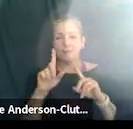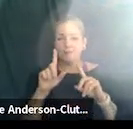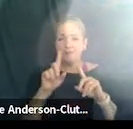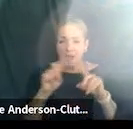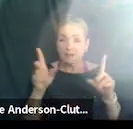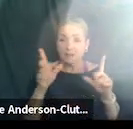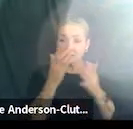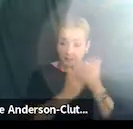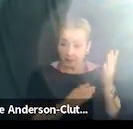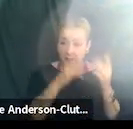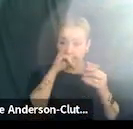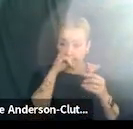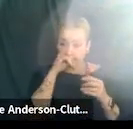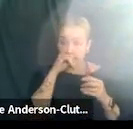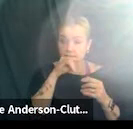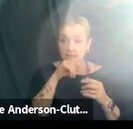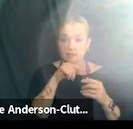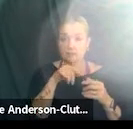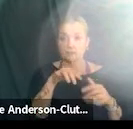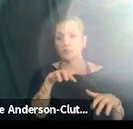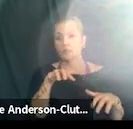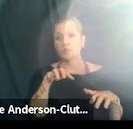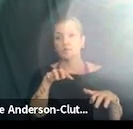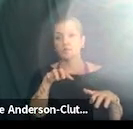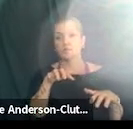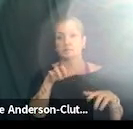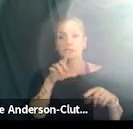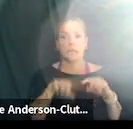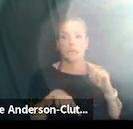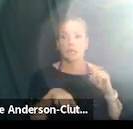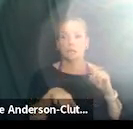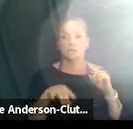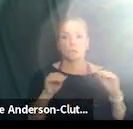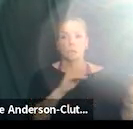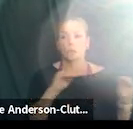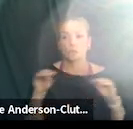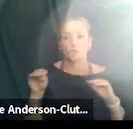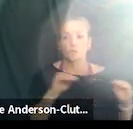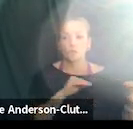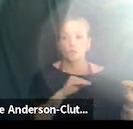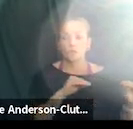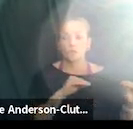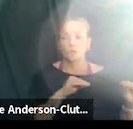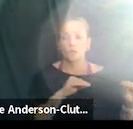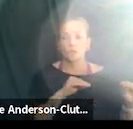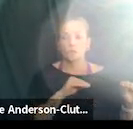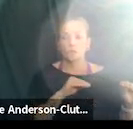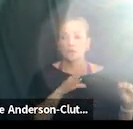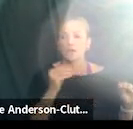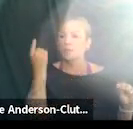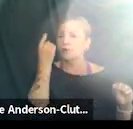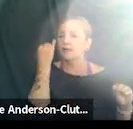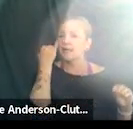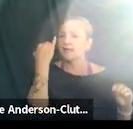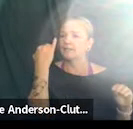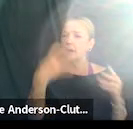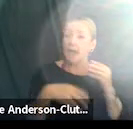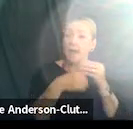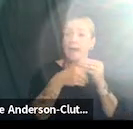immobile and cannot even speak at that time to describe what's going on. So in someone who's also has an intellectual disability and autism,